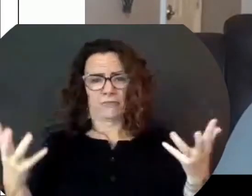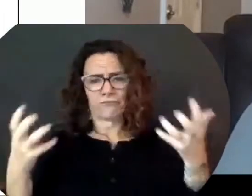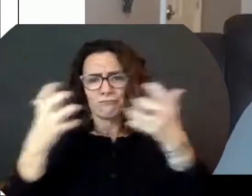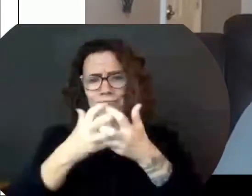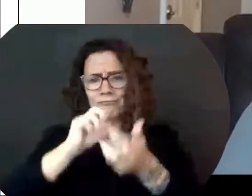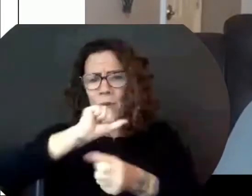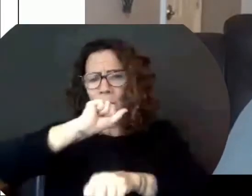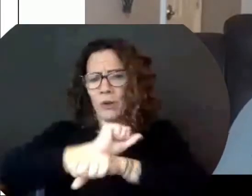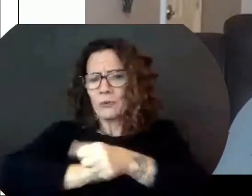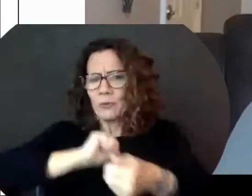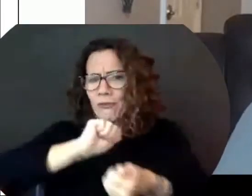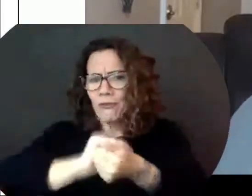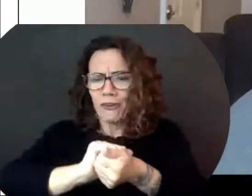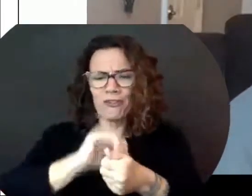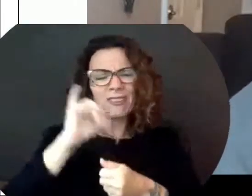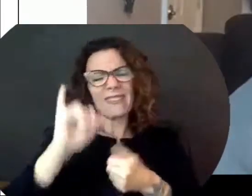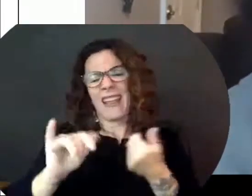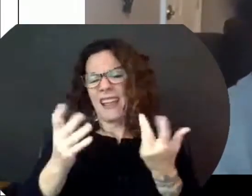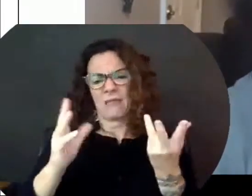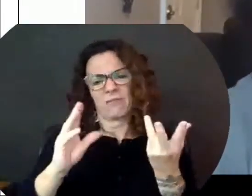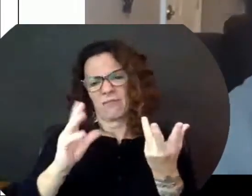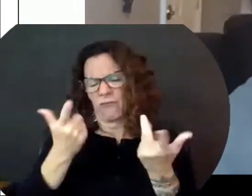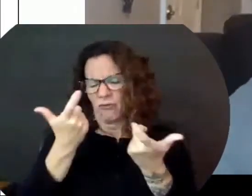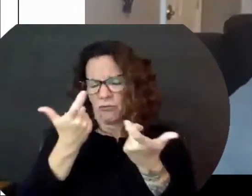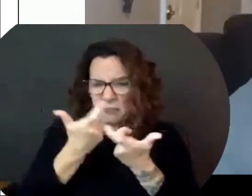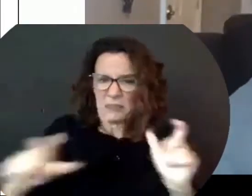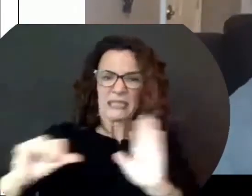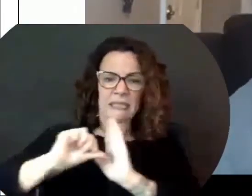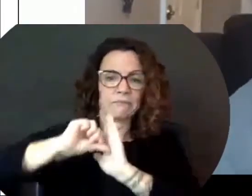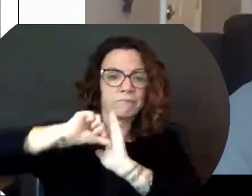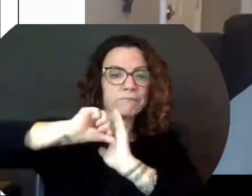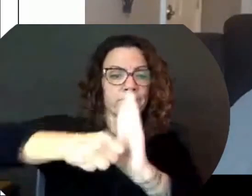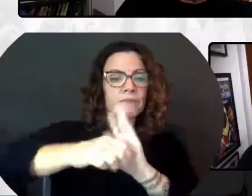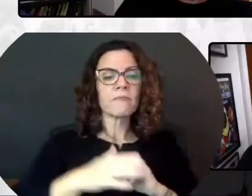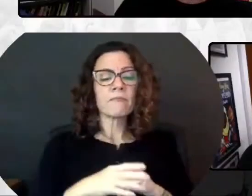it. So, yeah, that's all I really wanted to add, though.